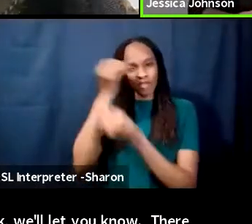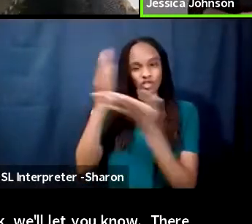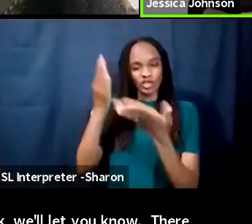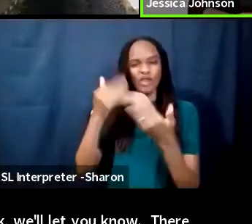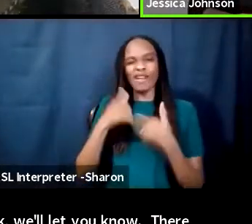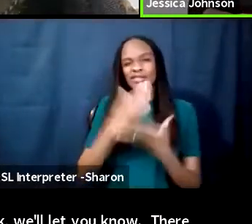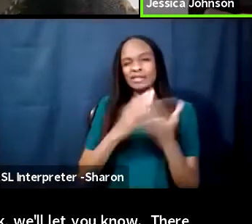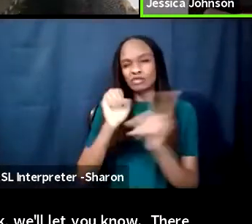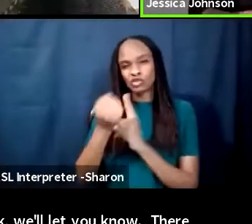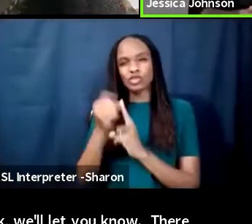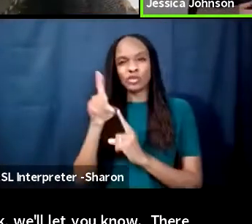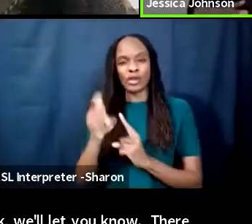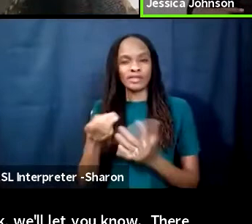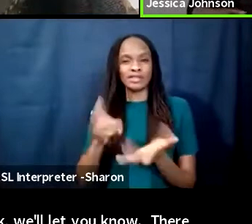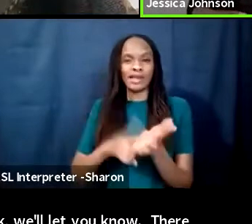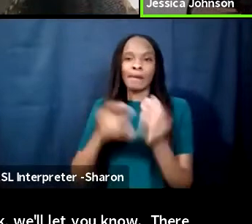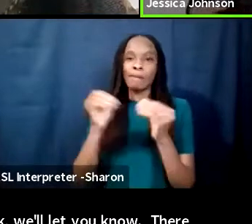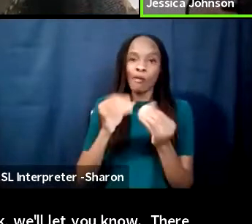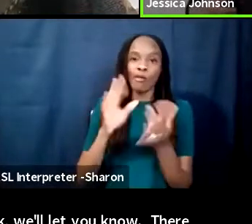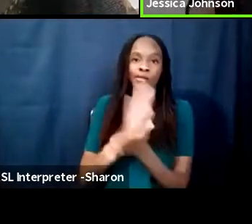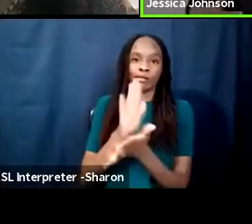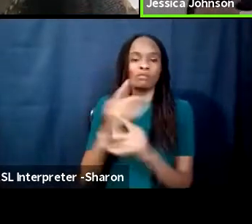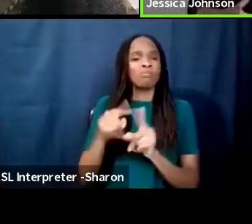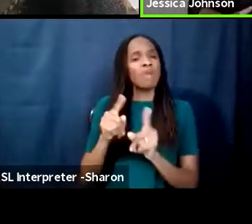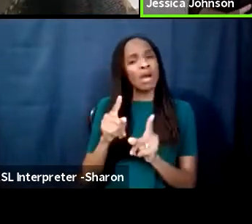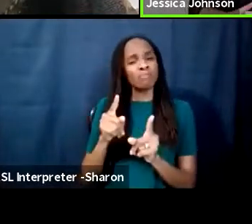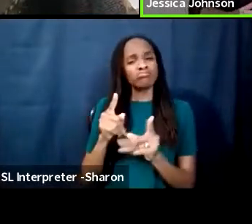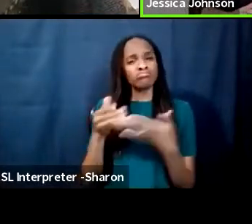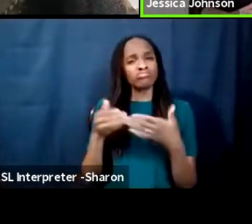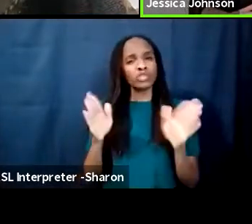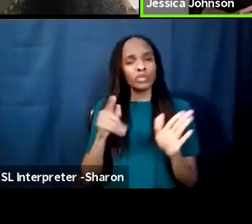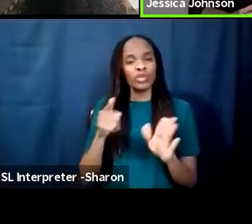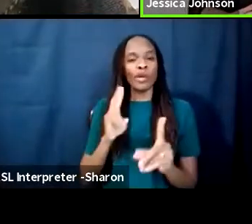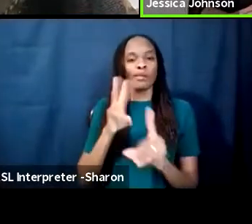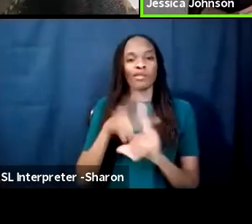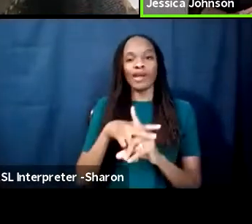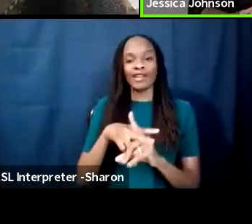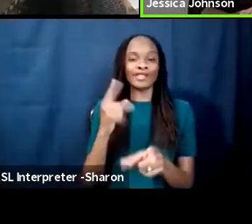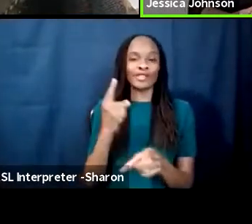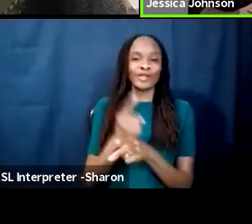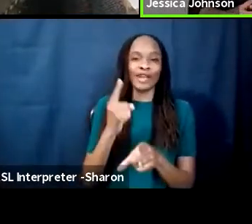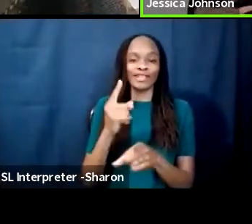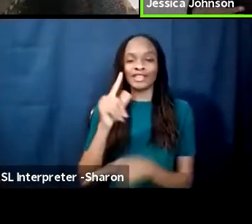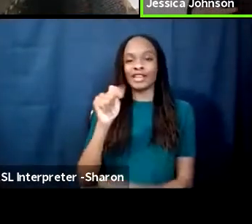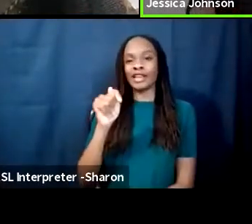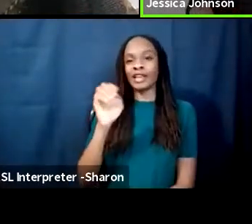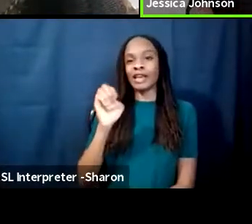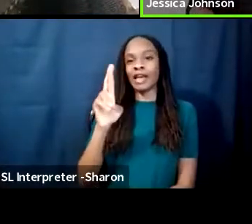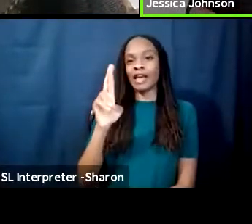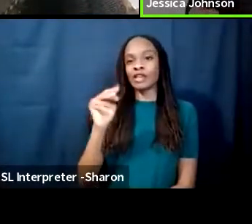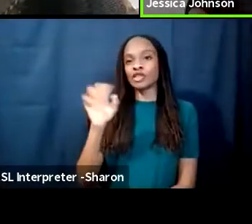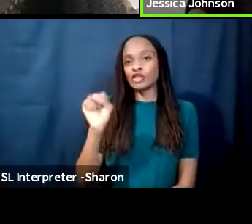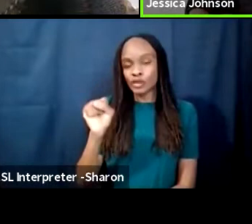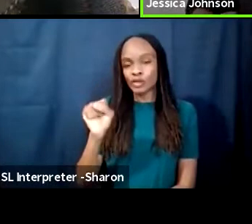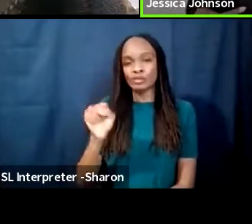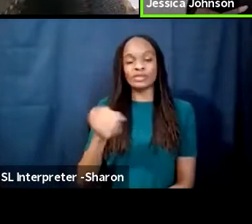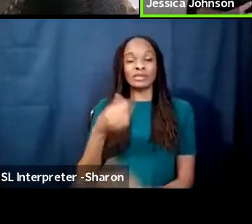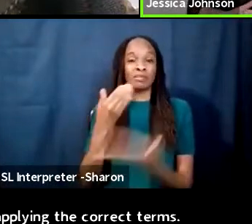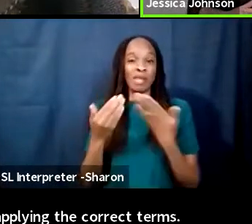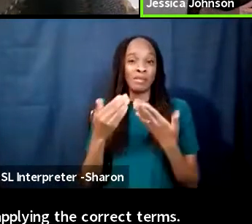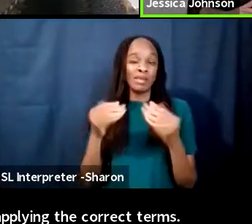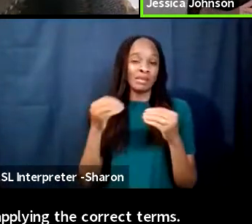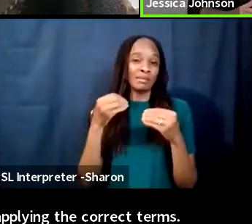some more documents. But generally speaking, you're just applying the correct terms, possibly making some additional payments